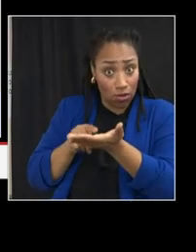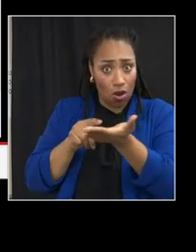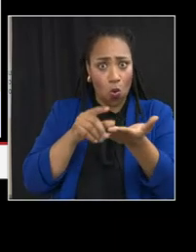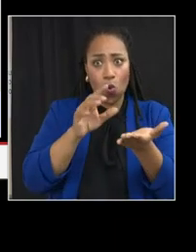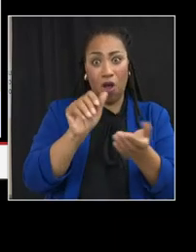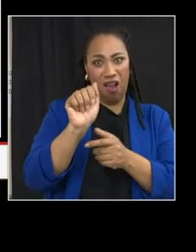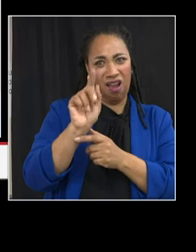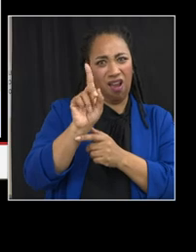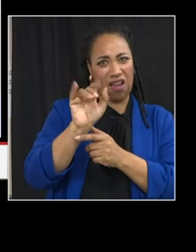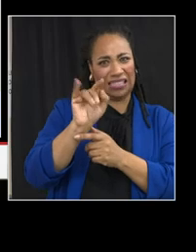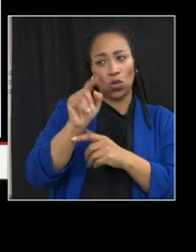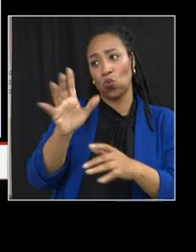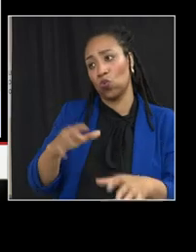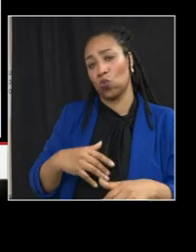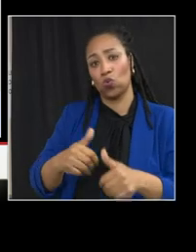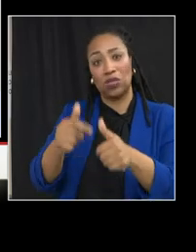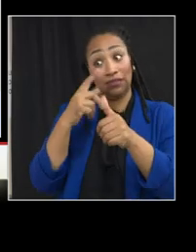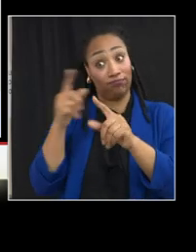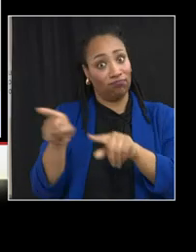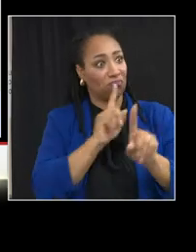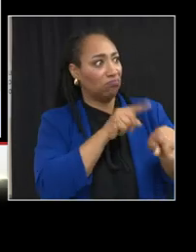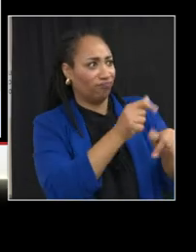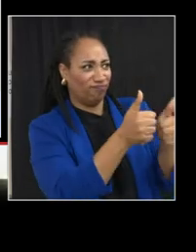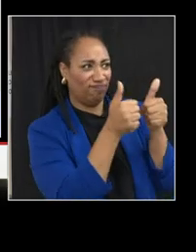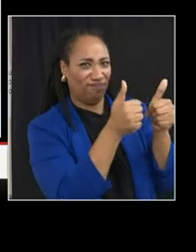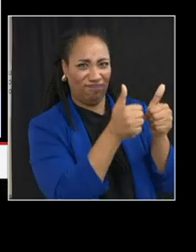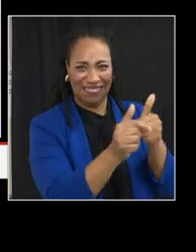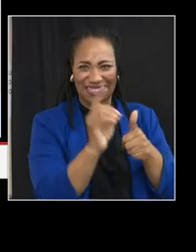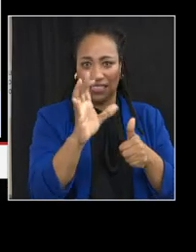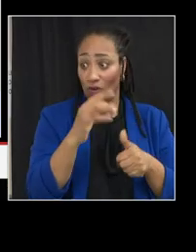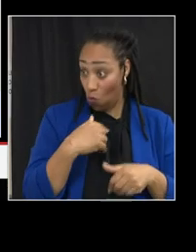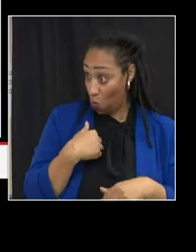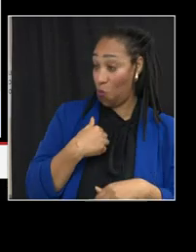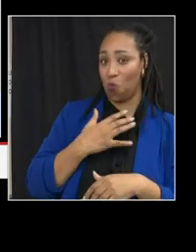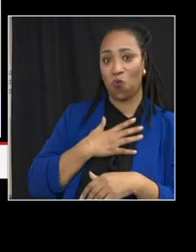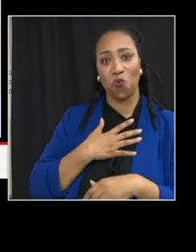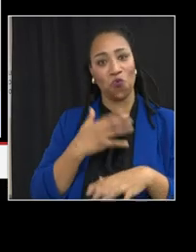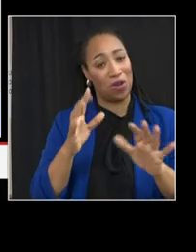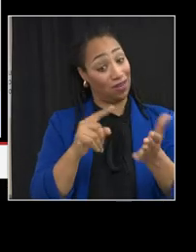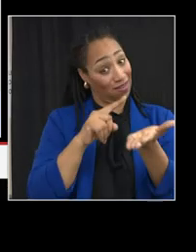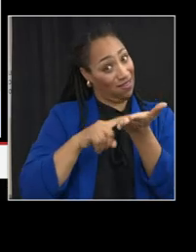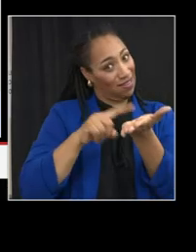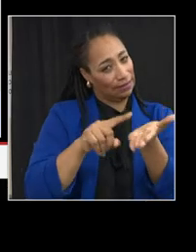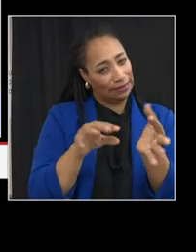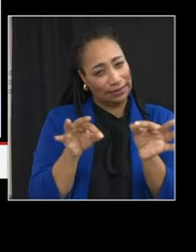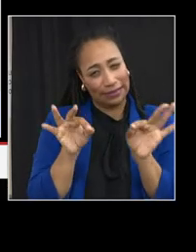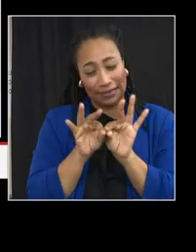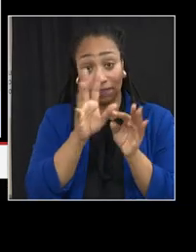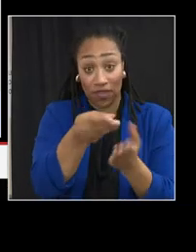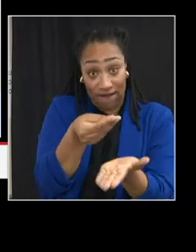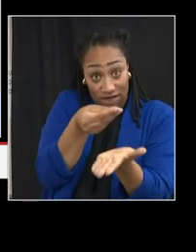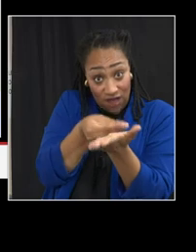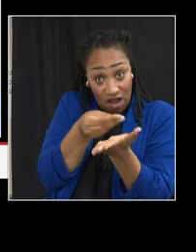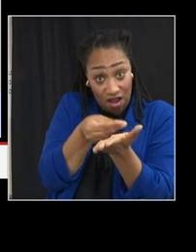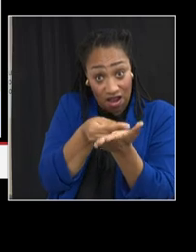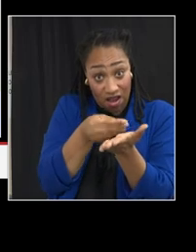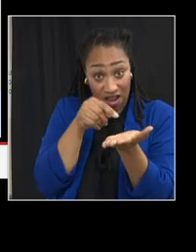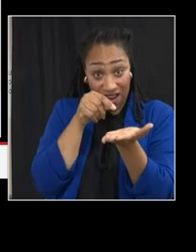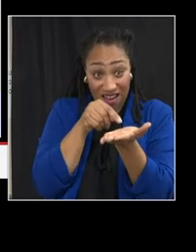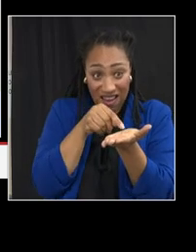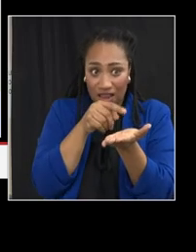doing all of those things. We have clean audits. And we have 52 days cash on hand. And that is kind of